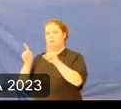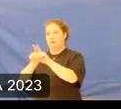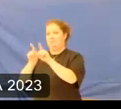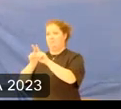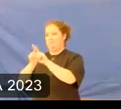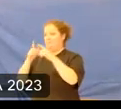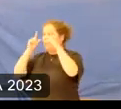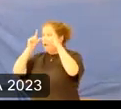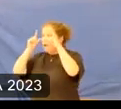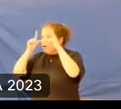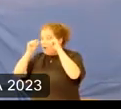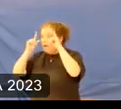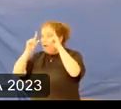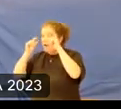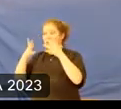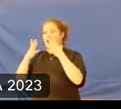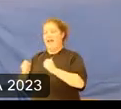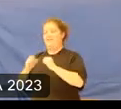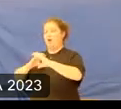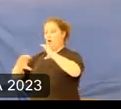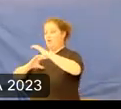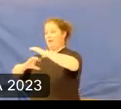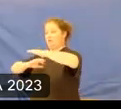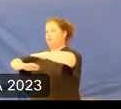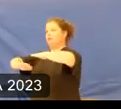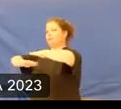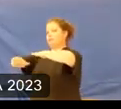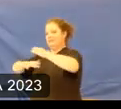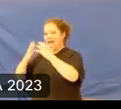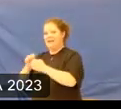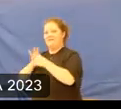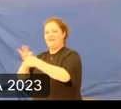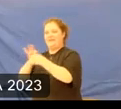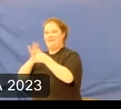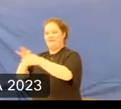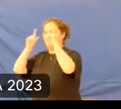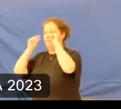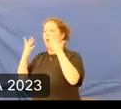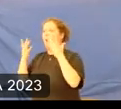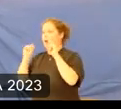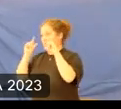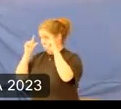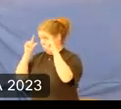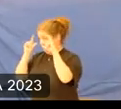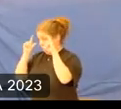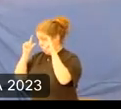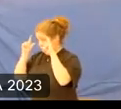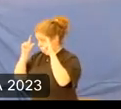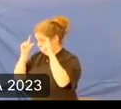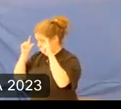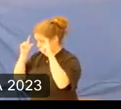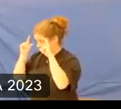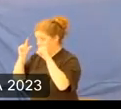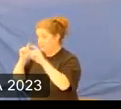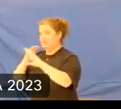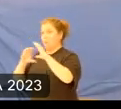blinks carry communicative import. That's to say, long blinks, which are about 400 milliseconds instead of